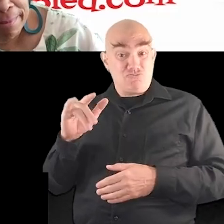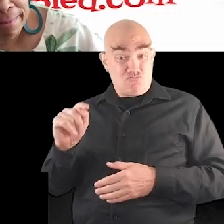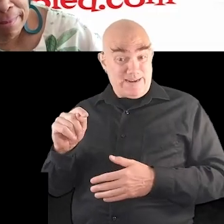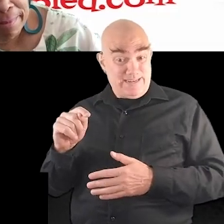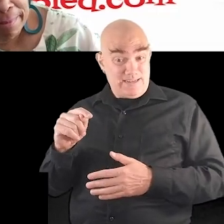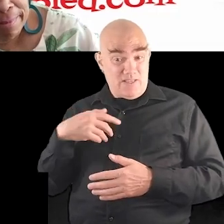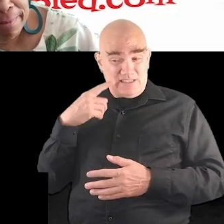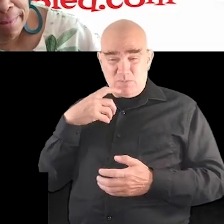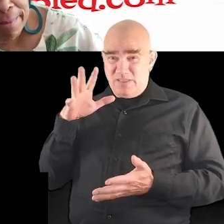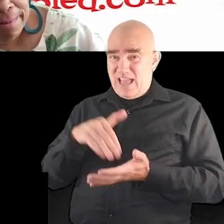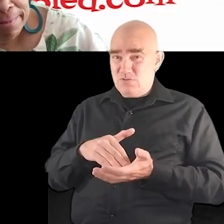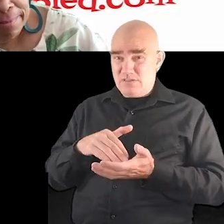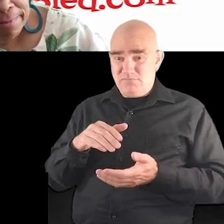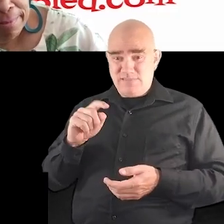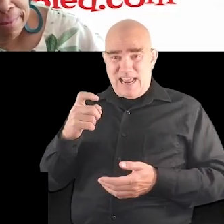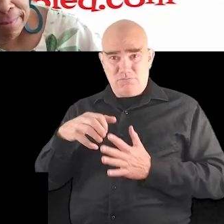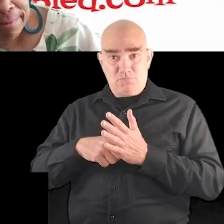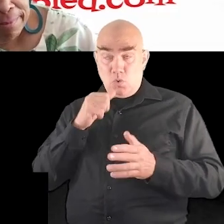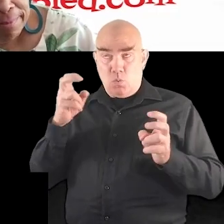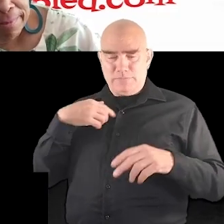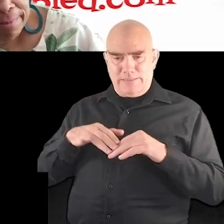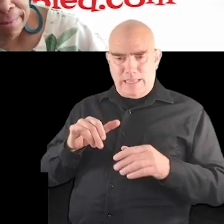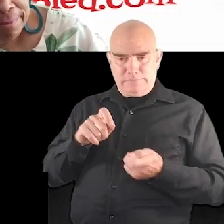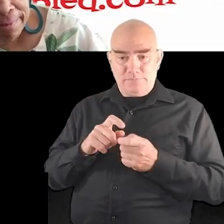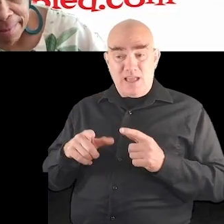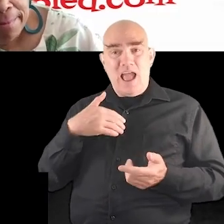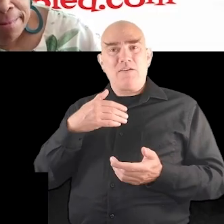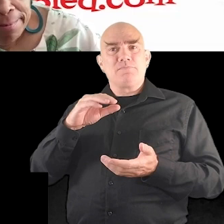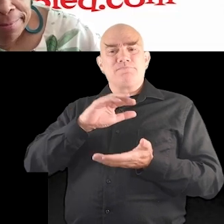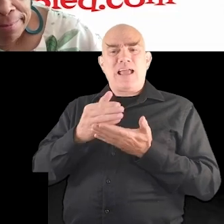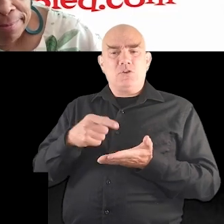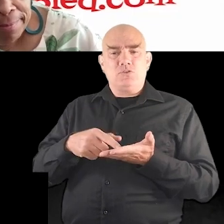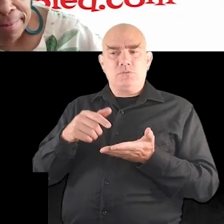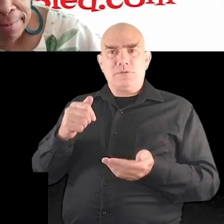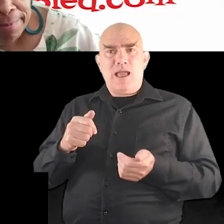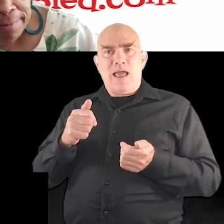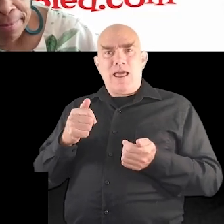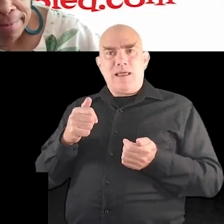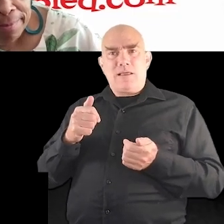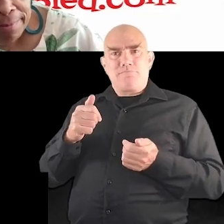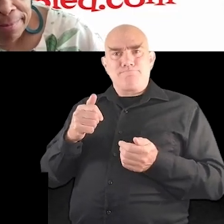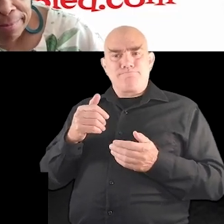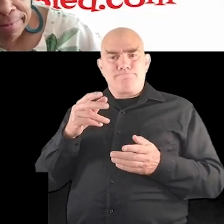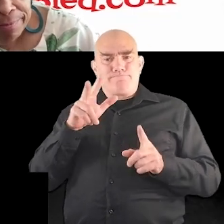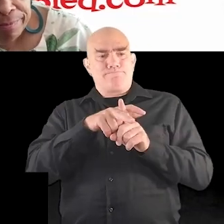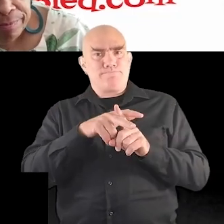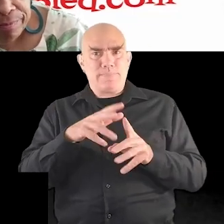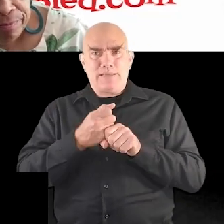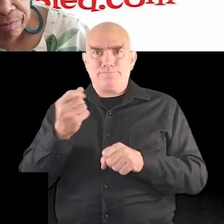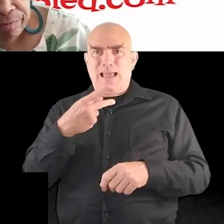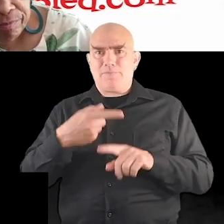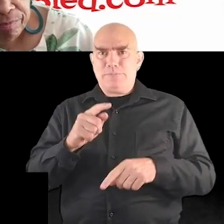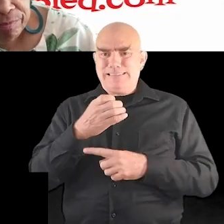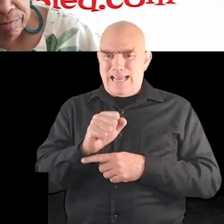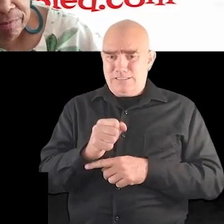a tax credit. I think when I say $5,000, don't quote me on that, but there's an amount that they will allow for you could claim